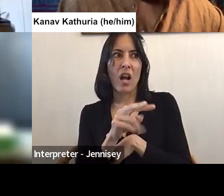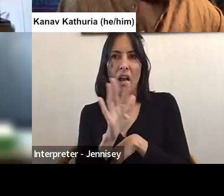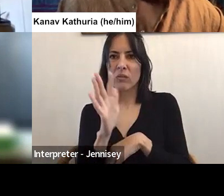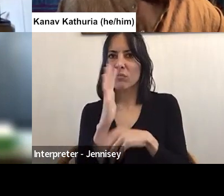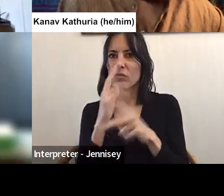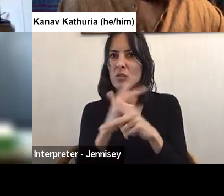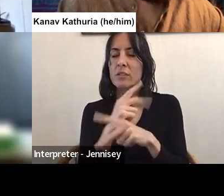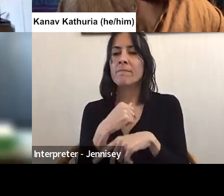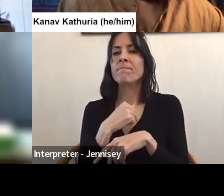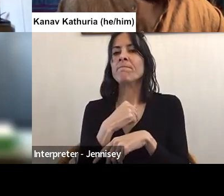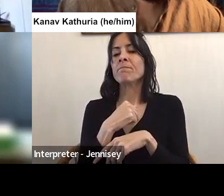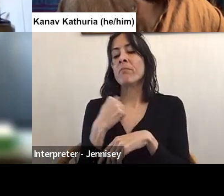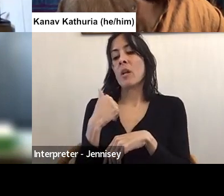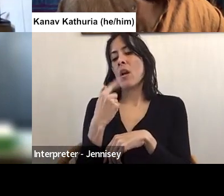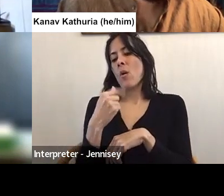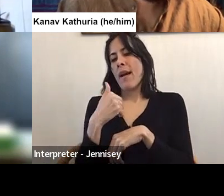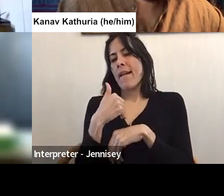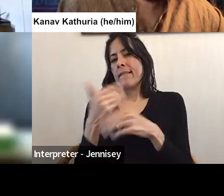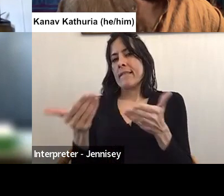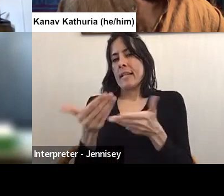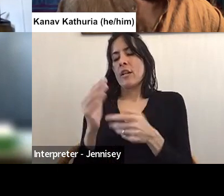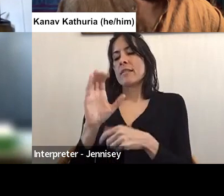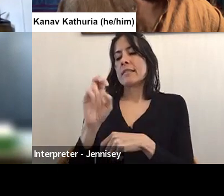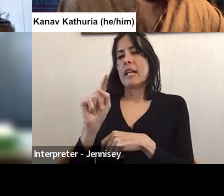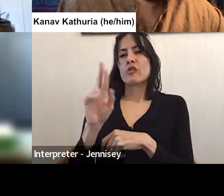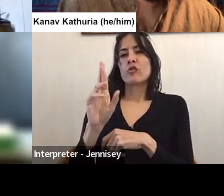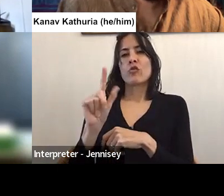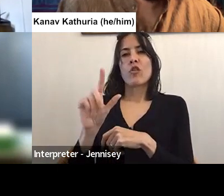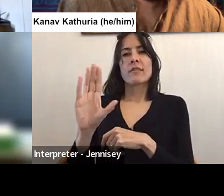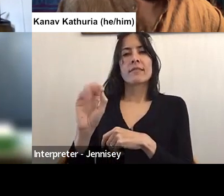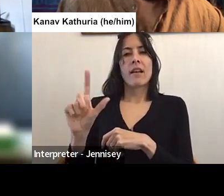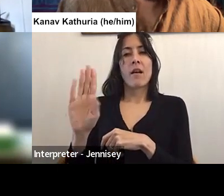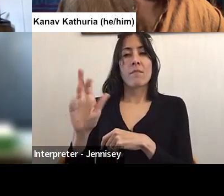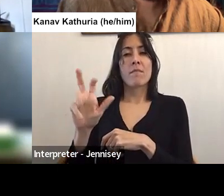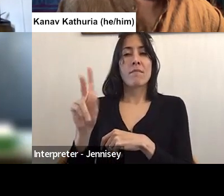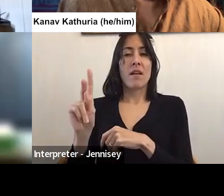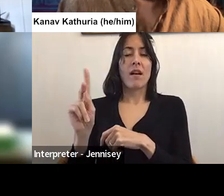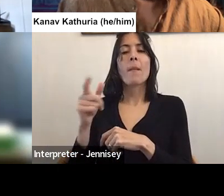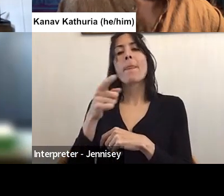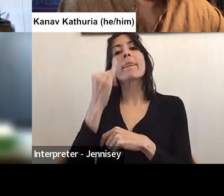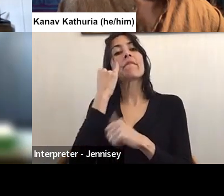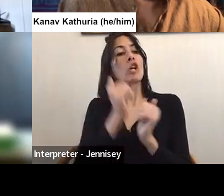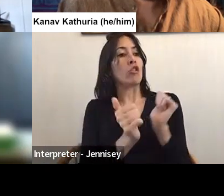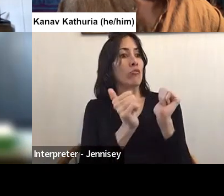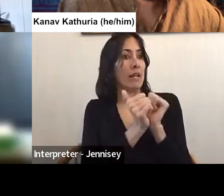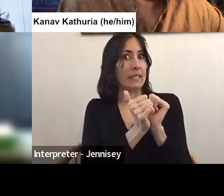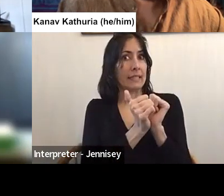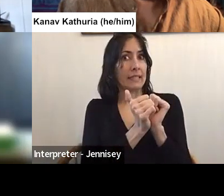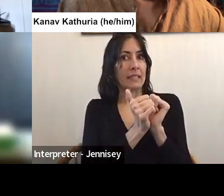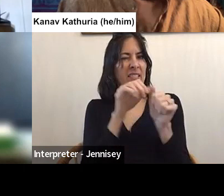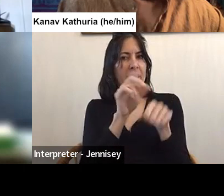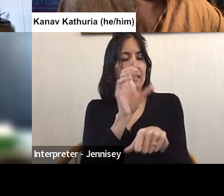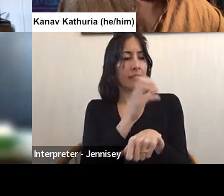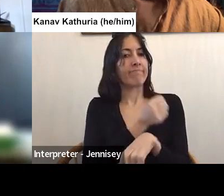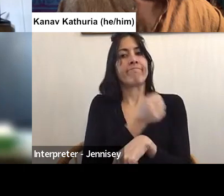here called central cell block. And that's where when you are detained, when you get arrested, you're taken in DC to a station. And